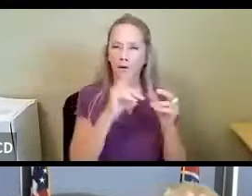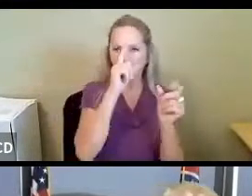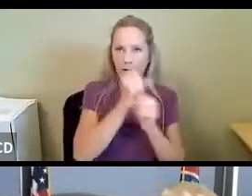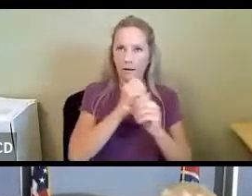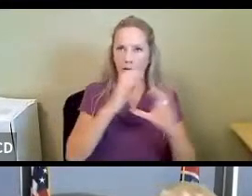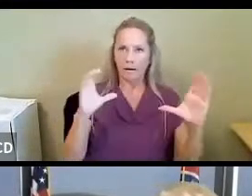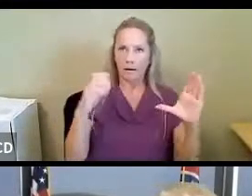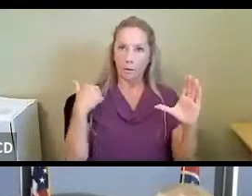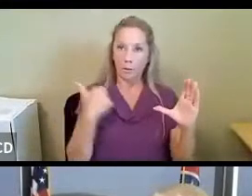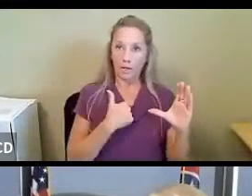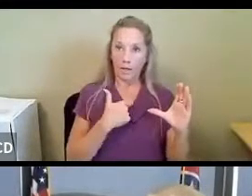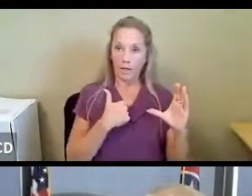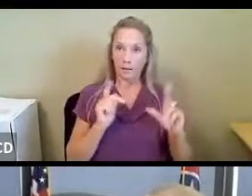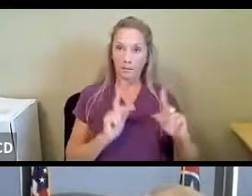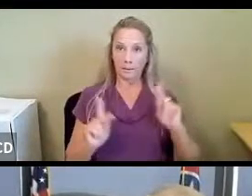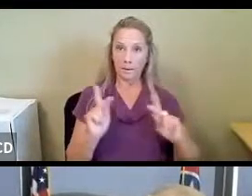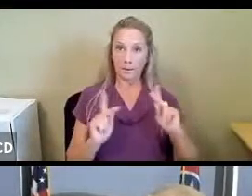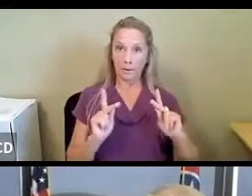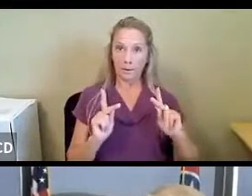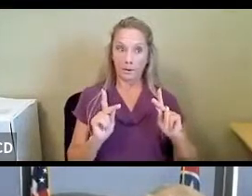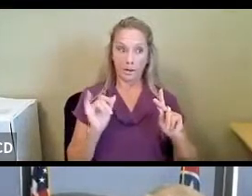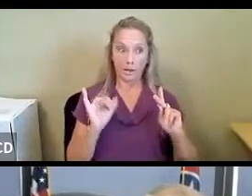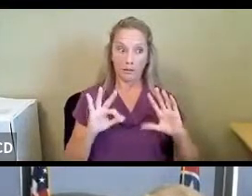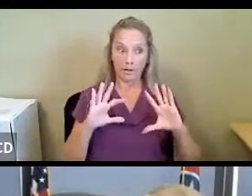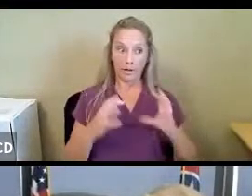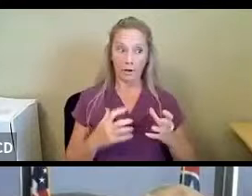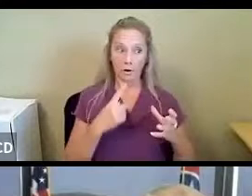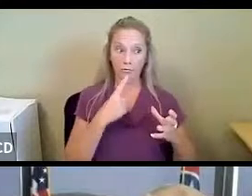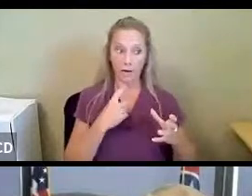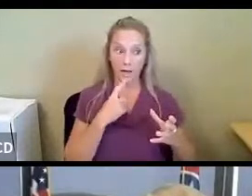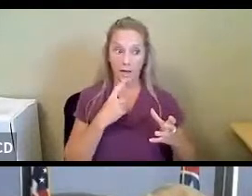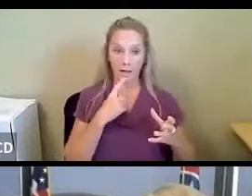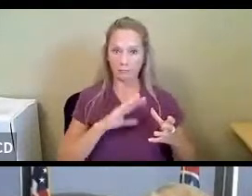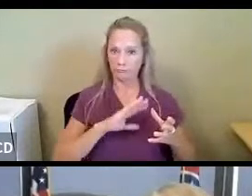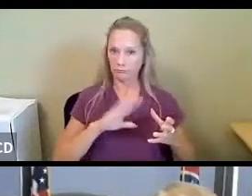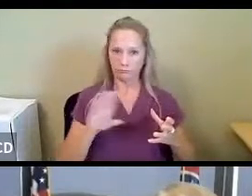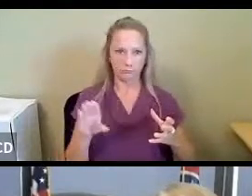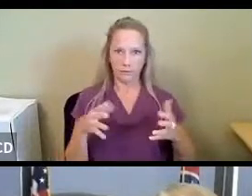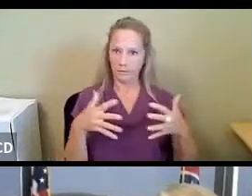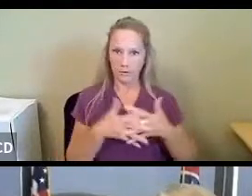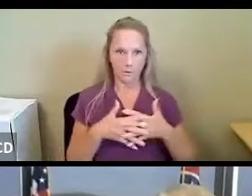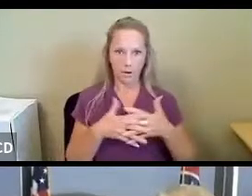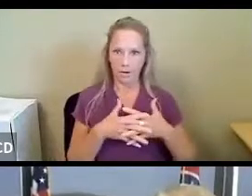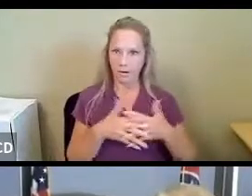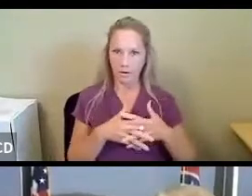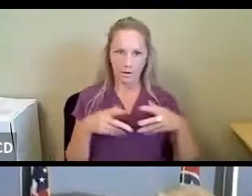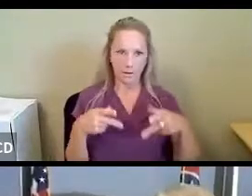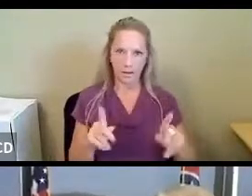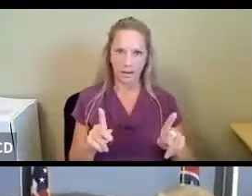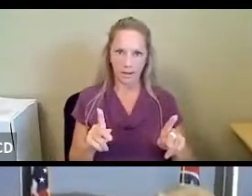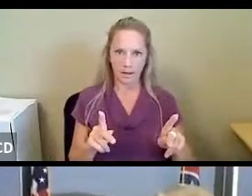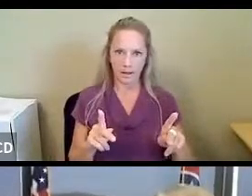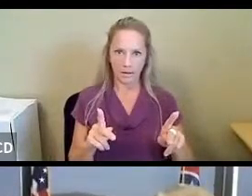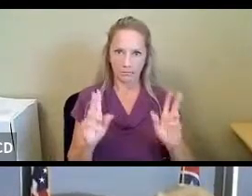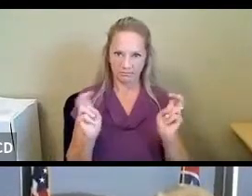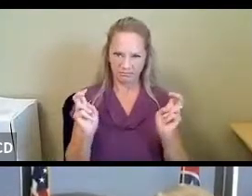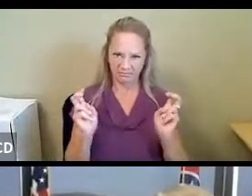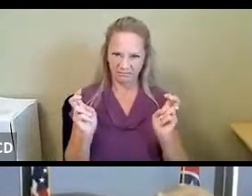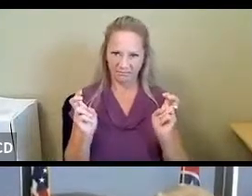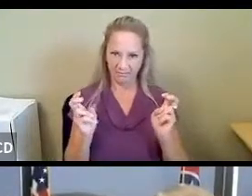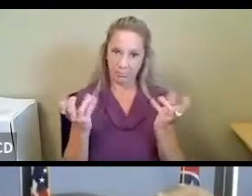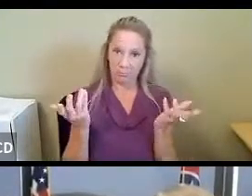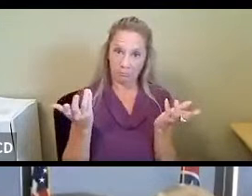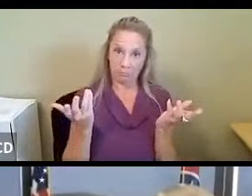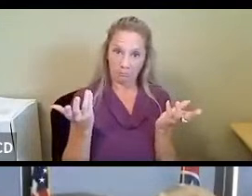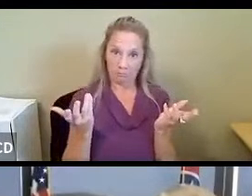as a community are in red, there's no football. And that's worked for them. I think